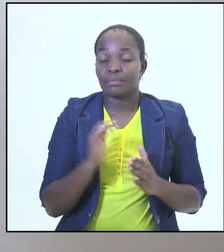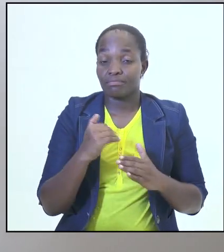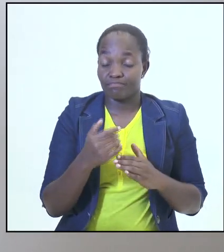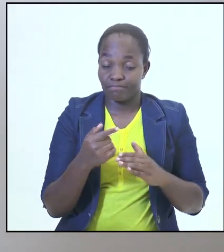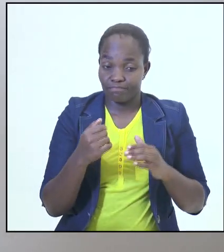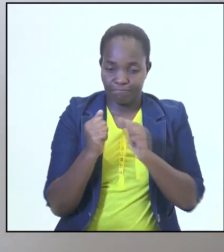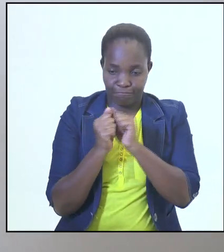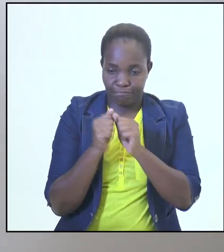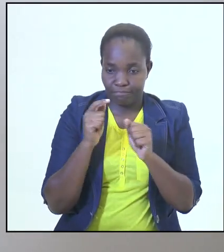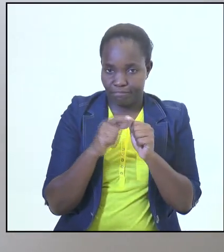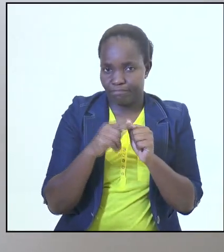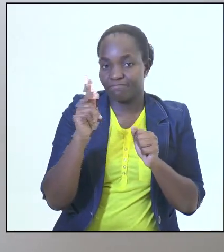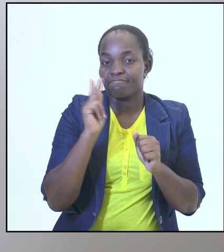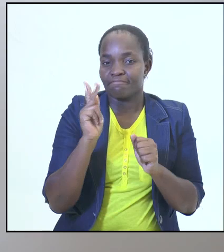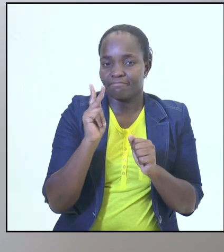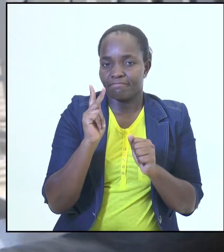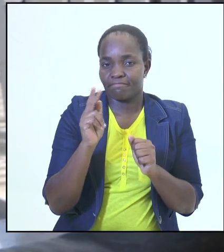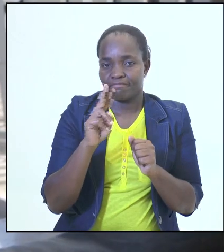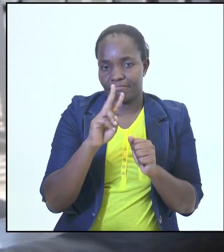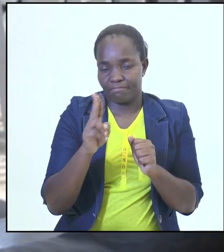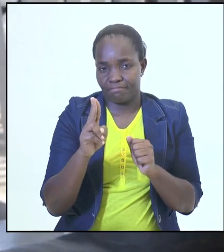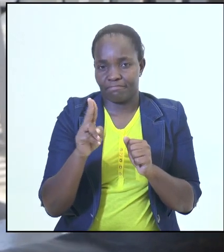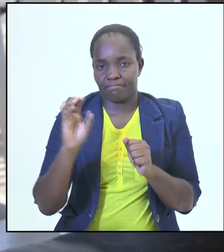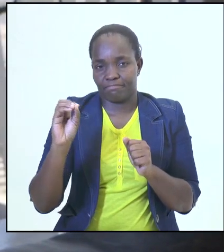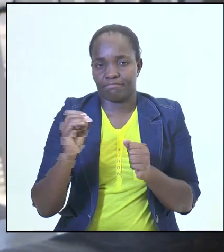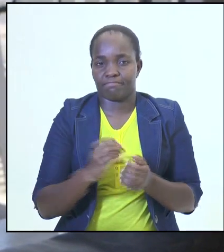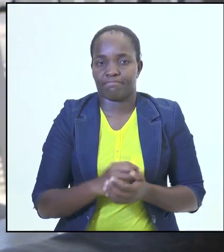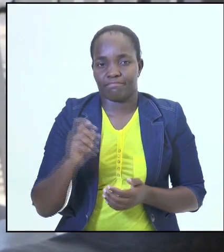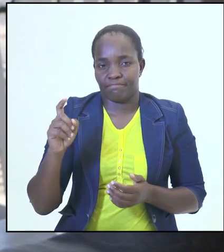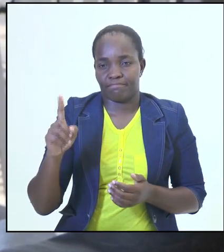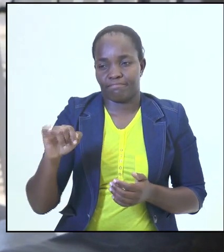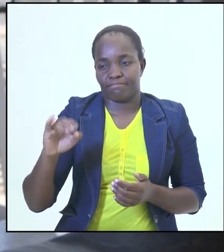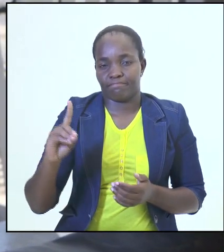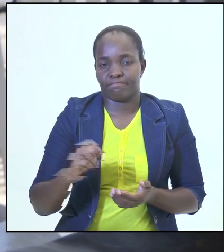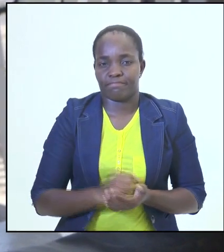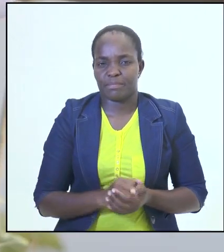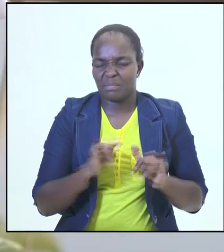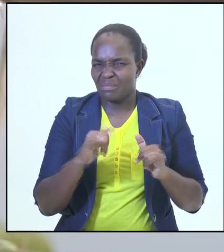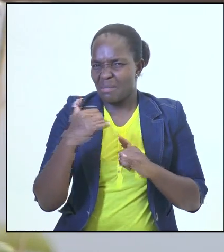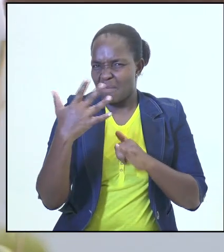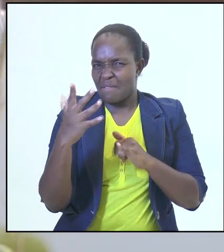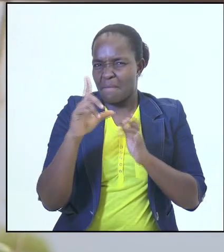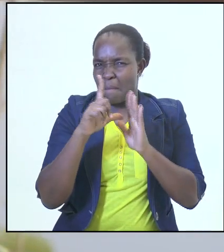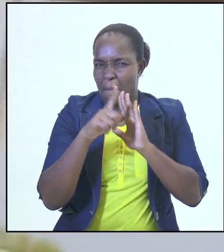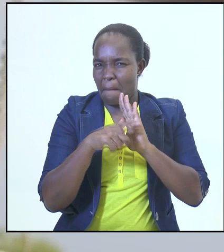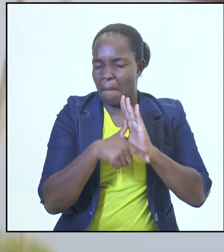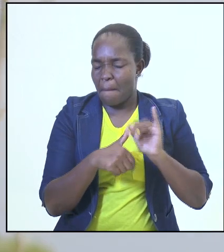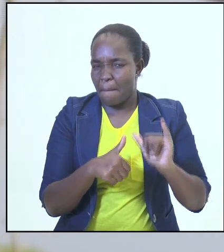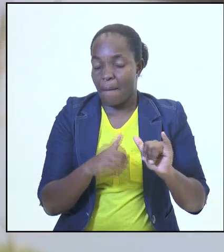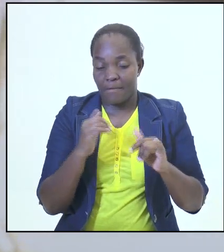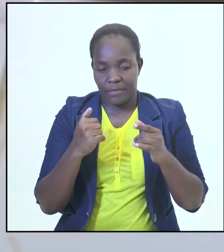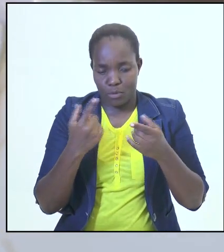hydroxide. Now leave the plant exposed to the sunlight for 5 to 6 hours and remove one